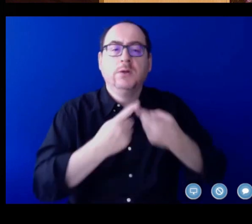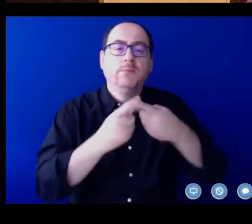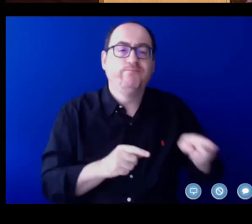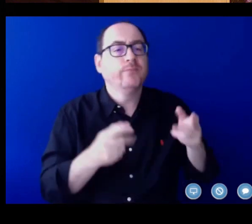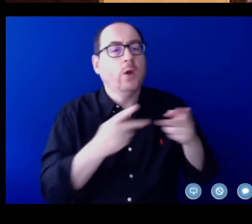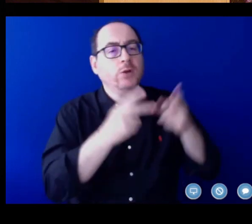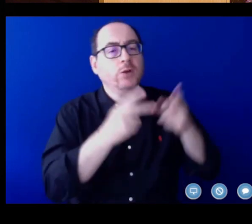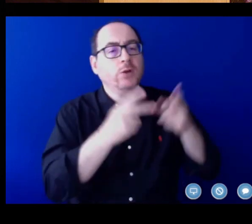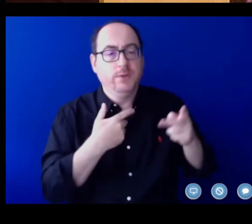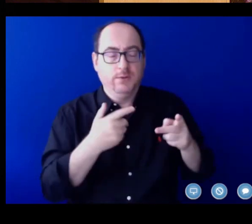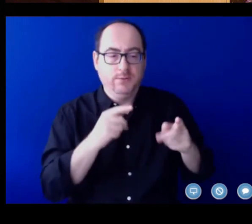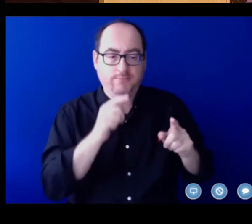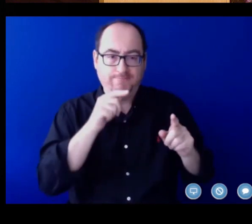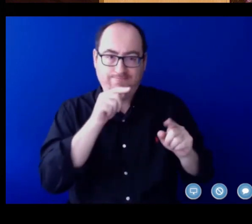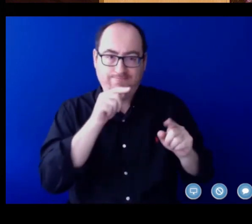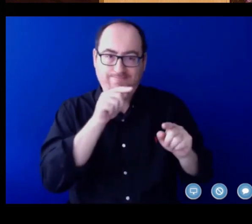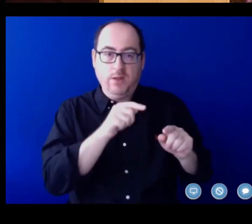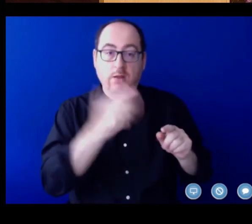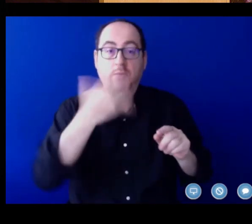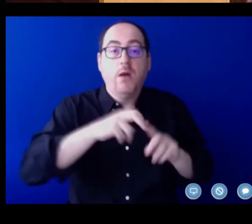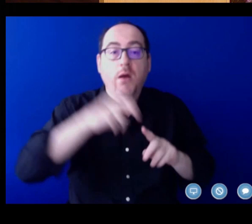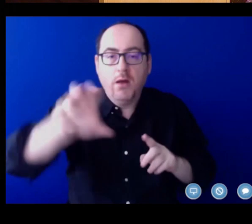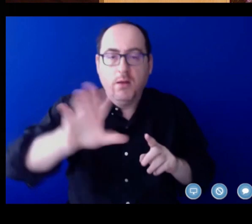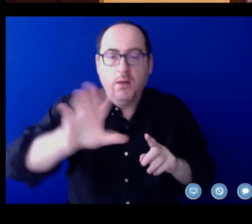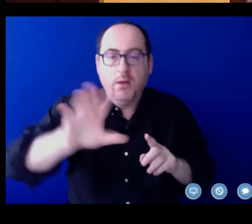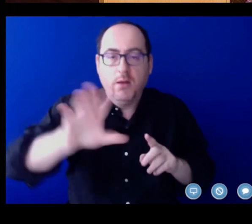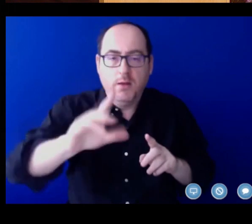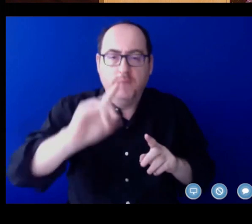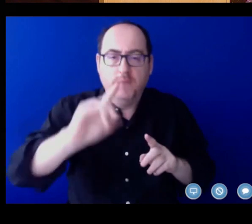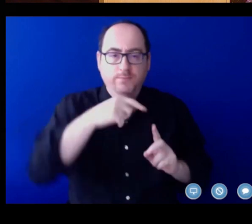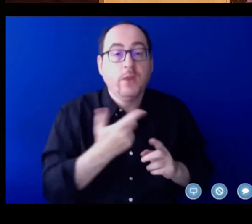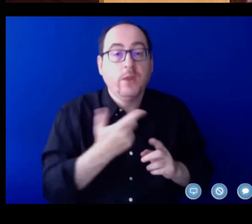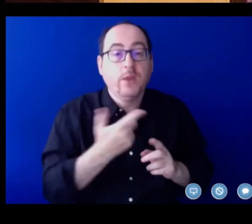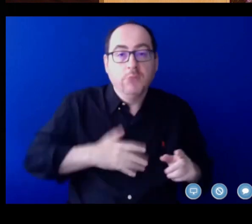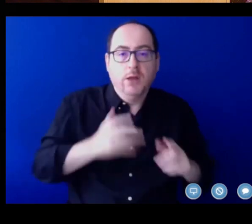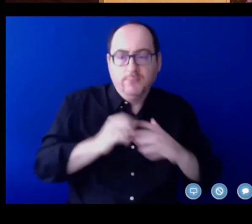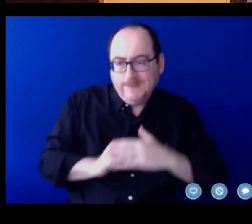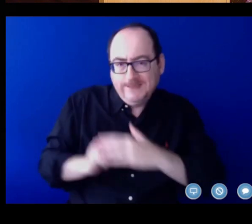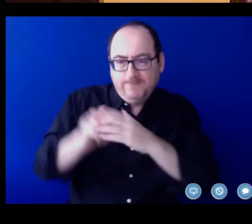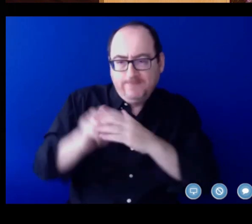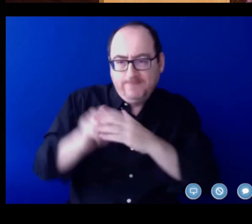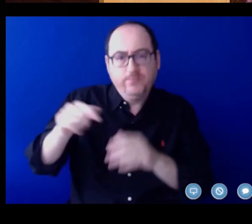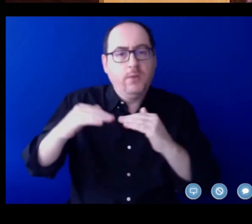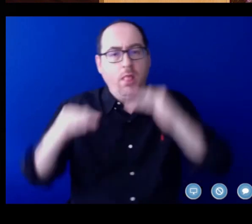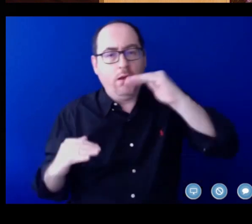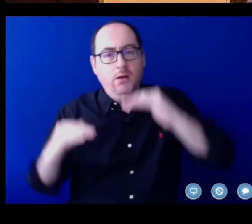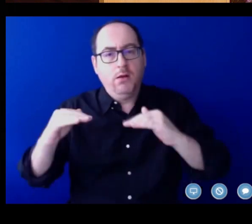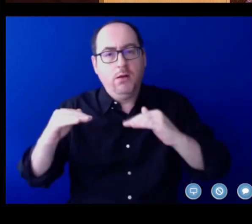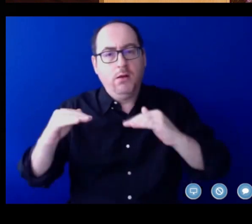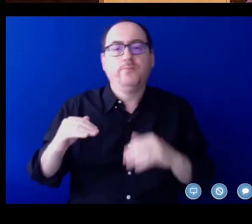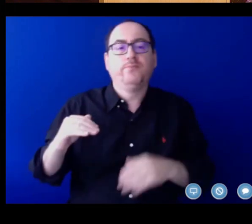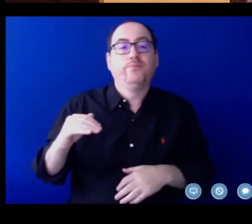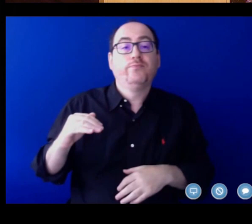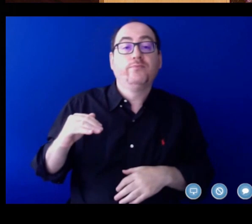services, and I would suggest that this concept is also relevant in education. So universal services, which in this case would be schools, must